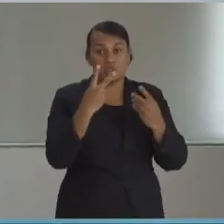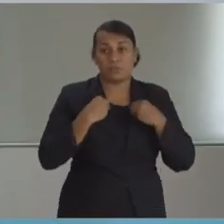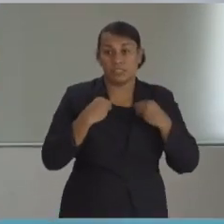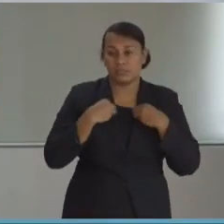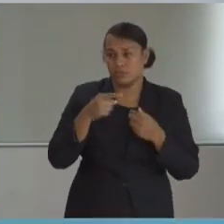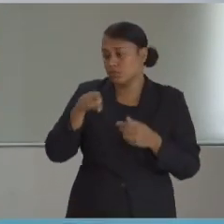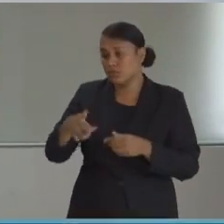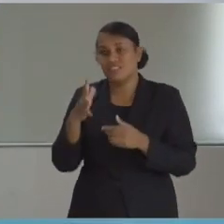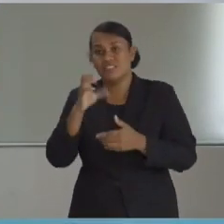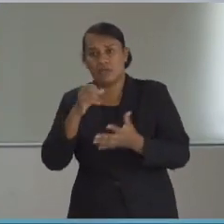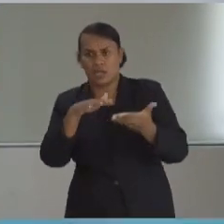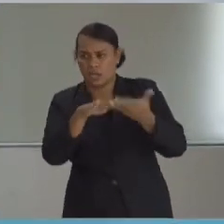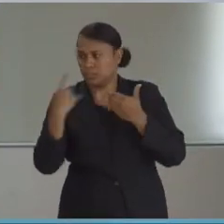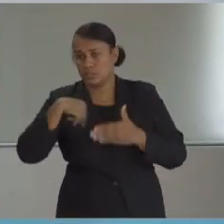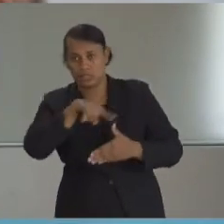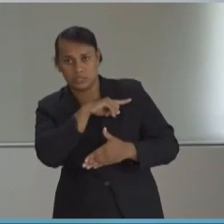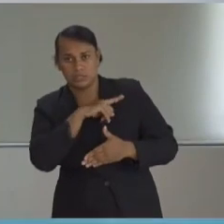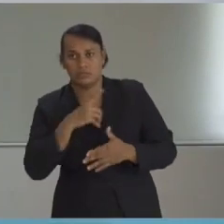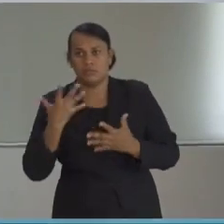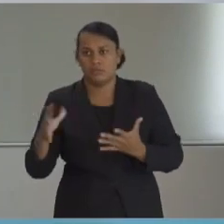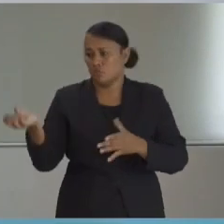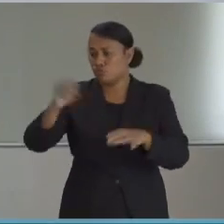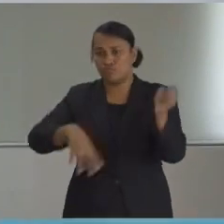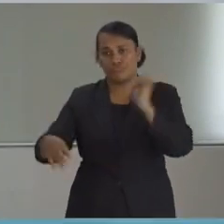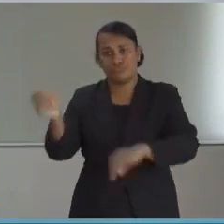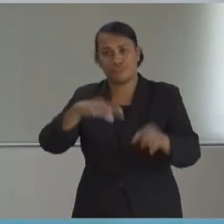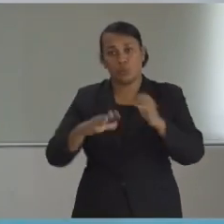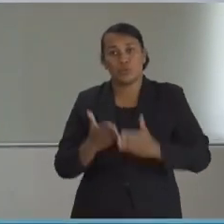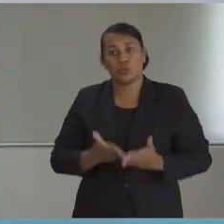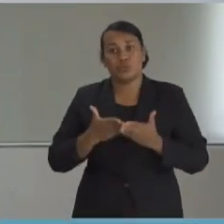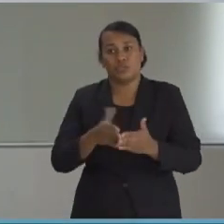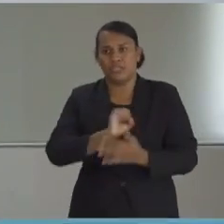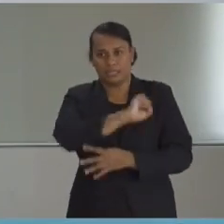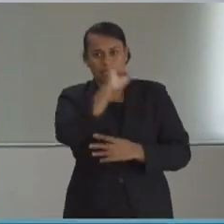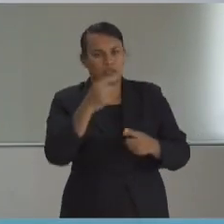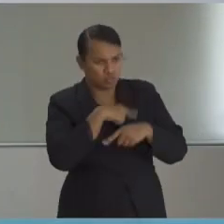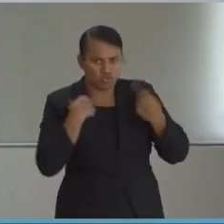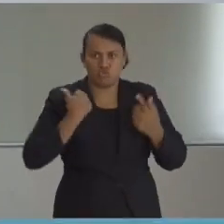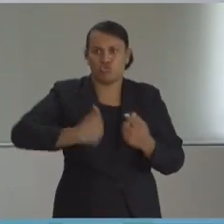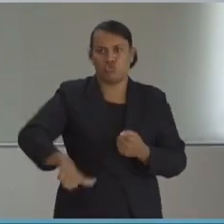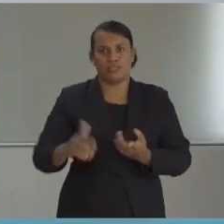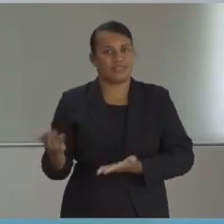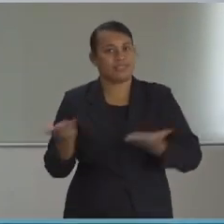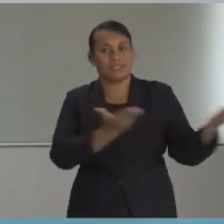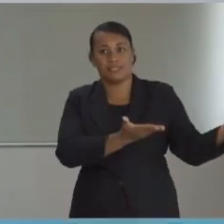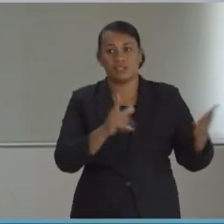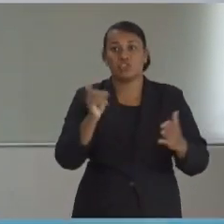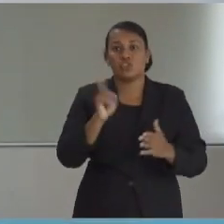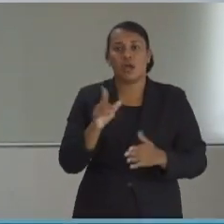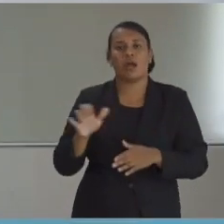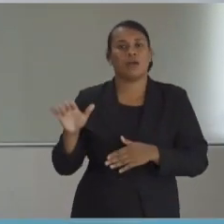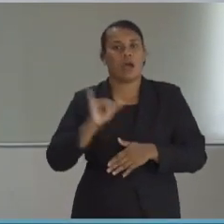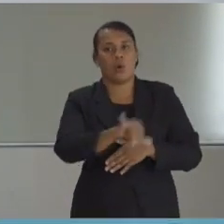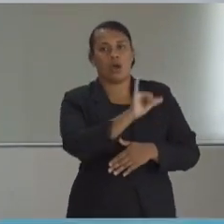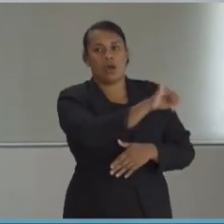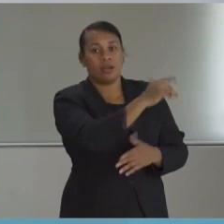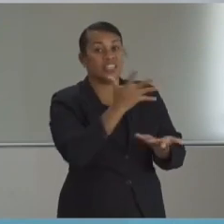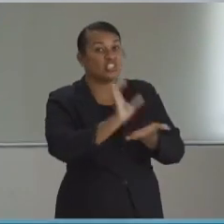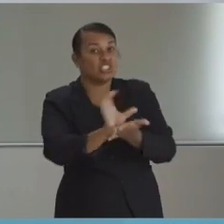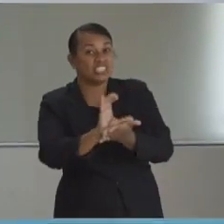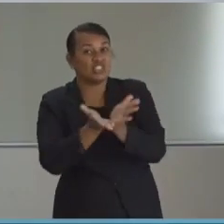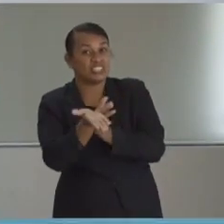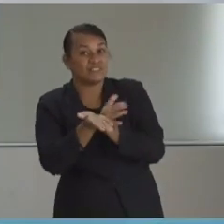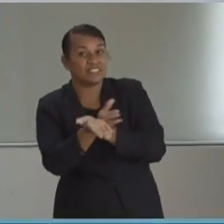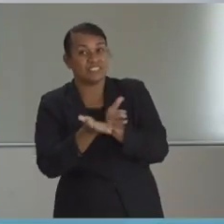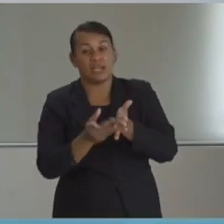who are to do the damage assessments in their Asawas. As we speak, they have completed their damage assessment, and of